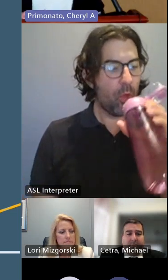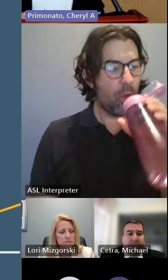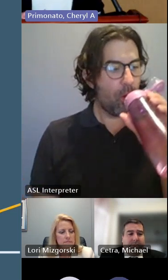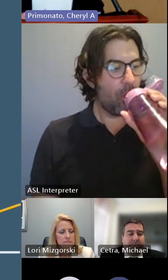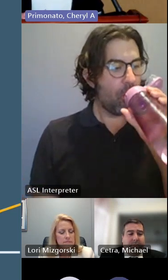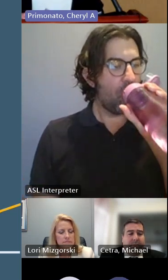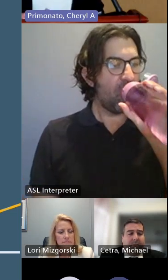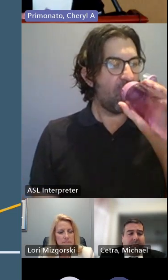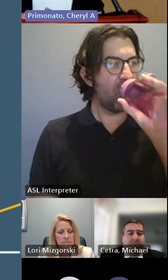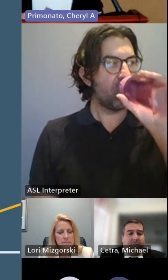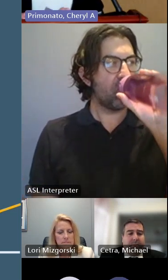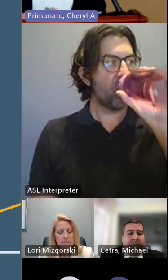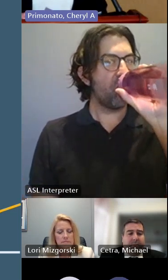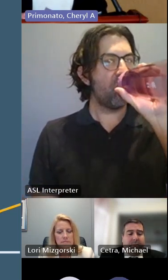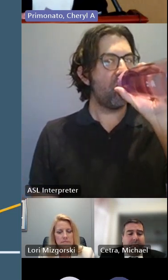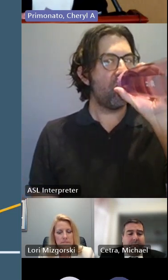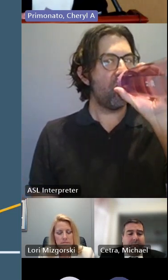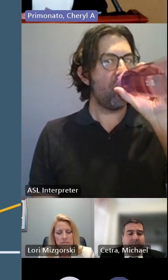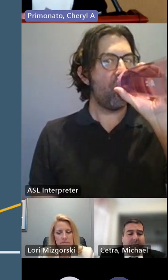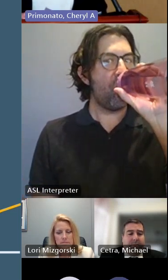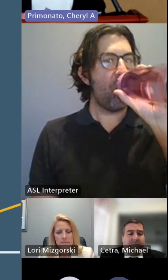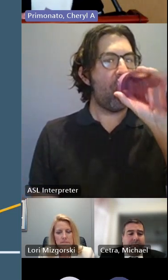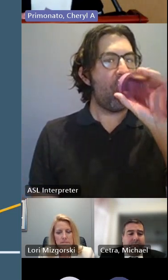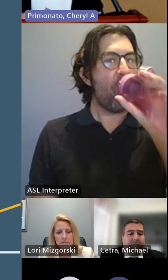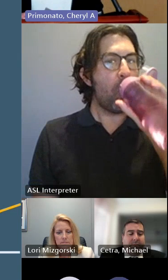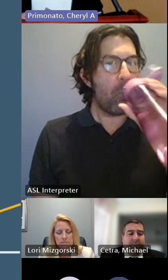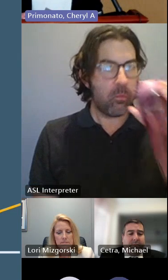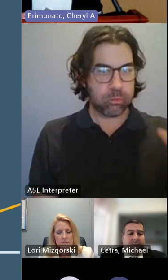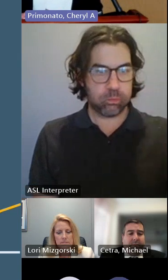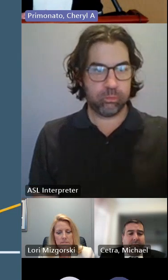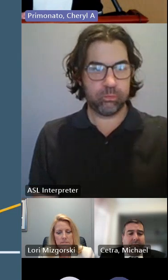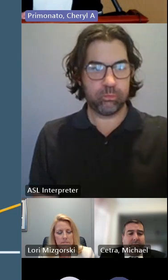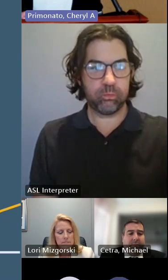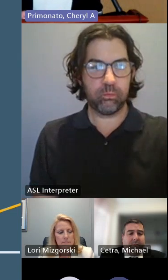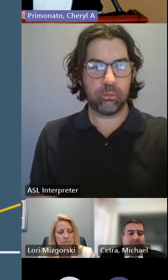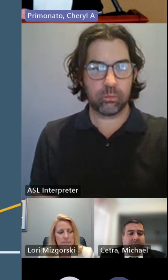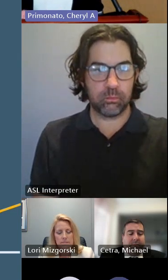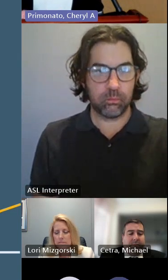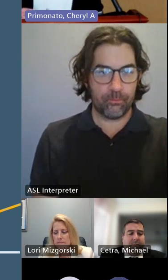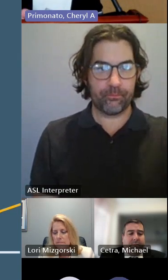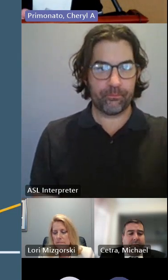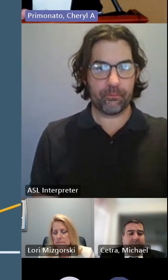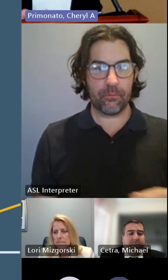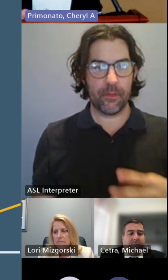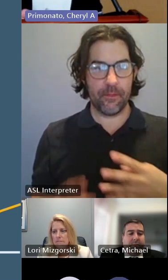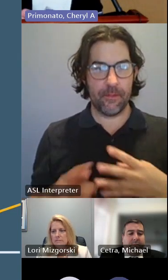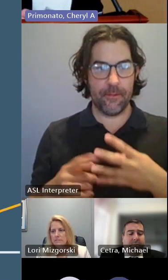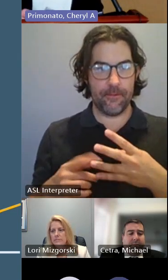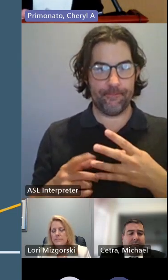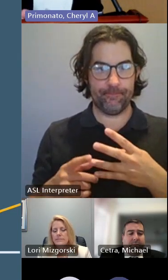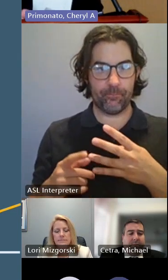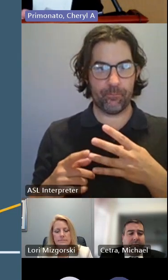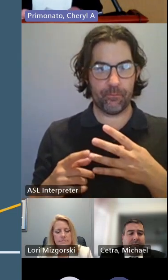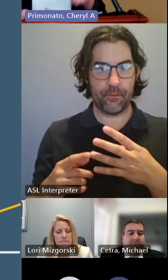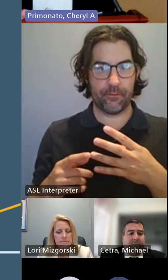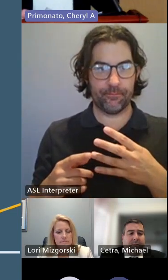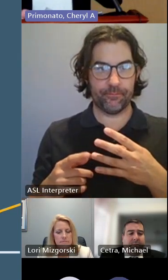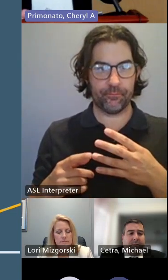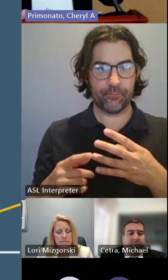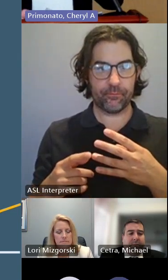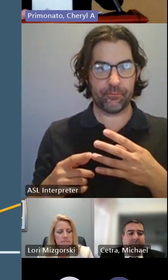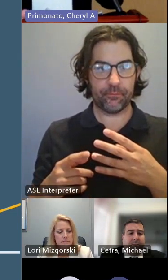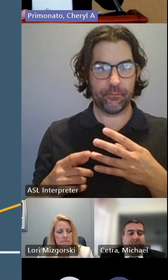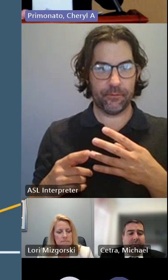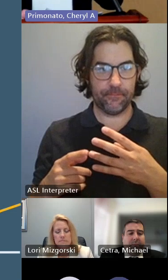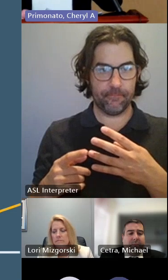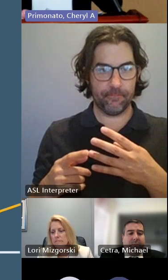defense of workers' comp, non-occupational and related personal injury claims, including locating and interviewing witnesses, gathering documents, and